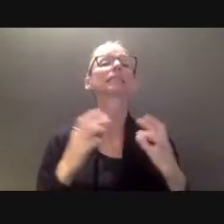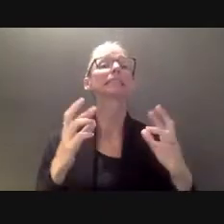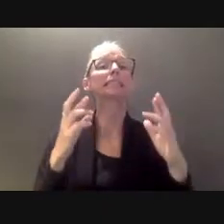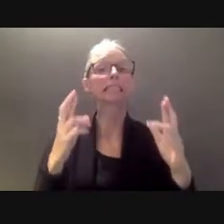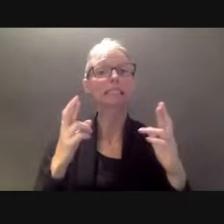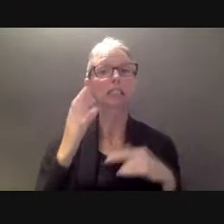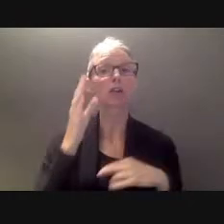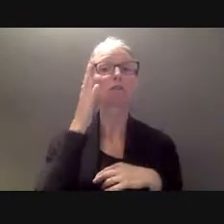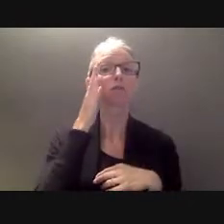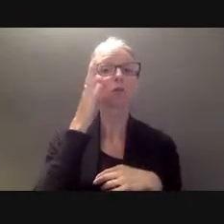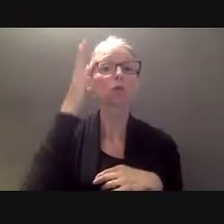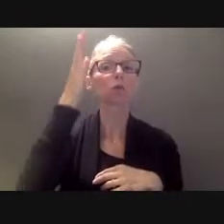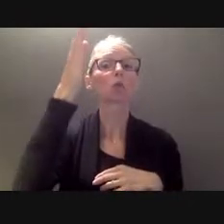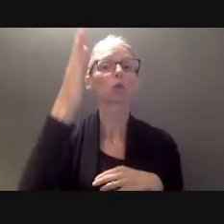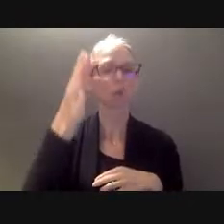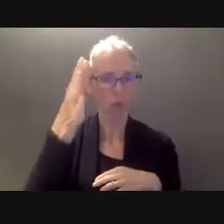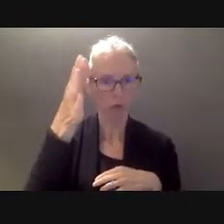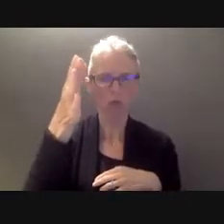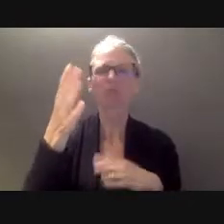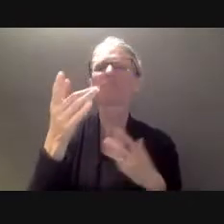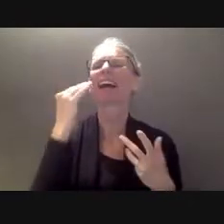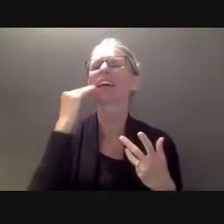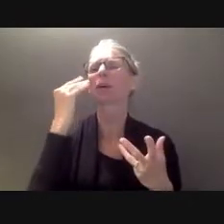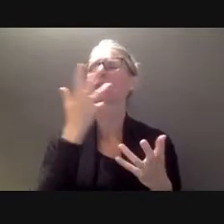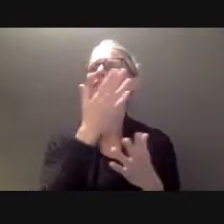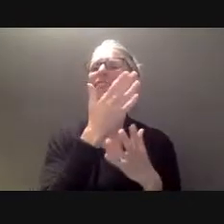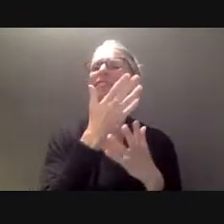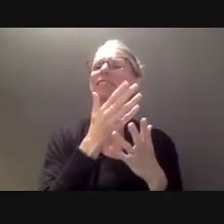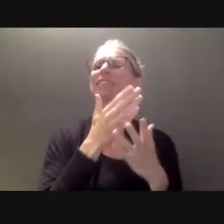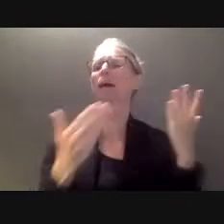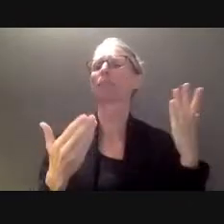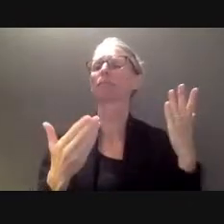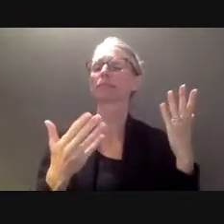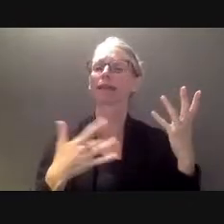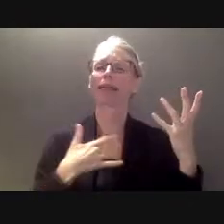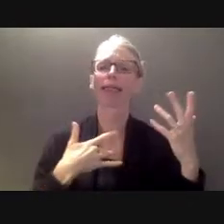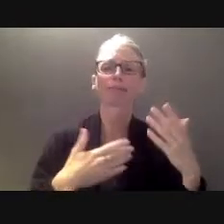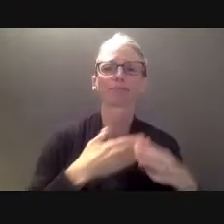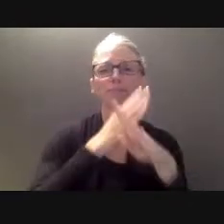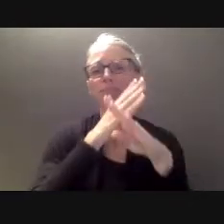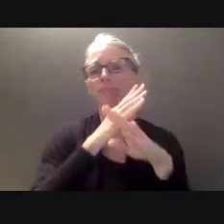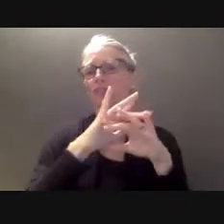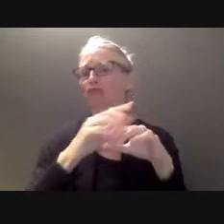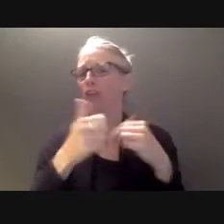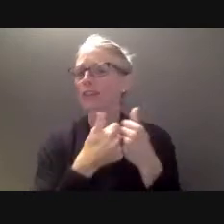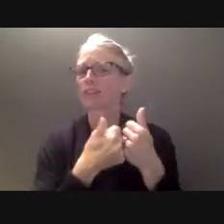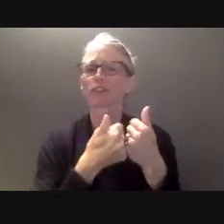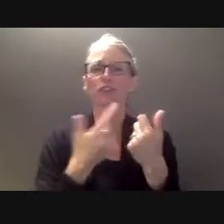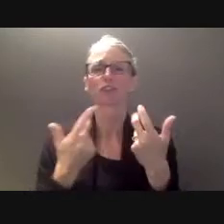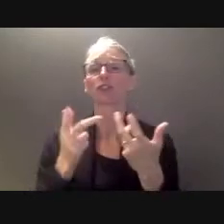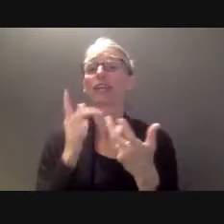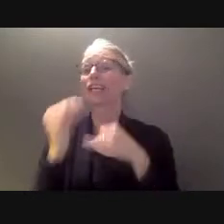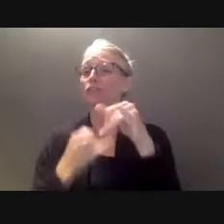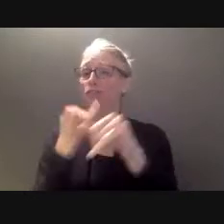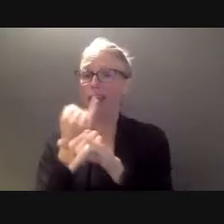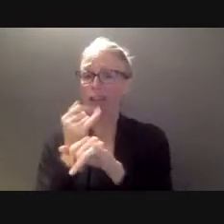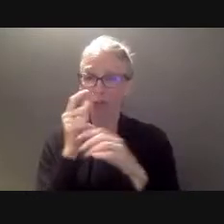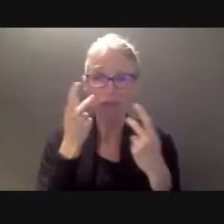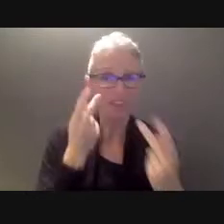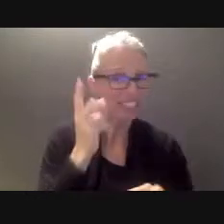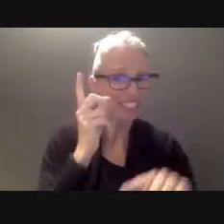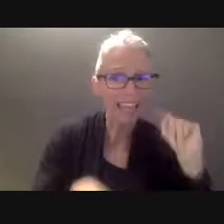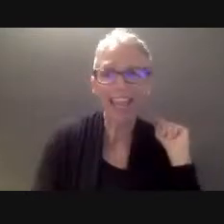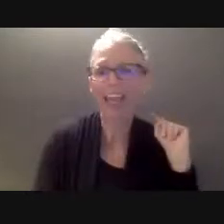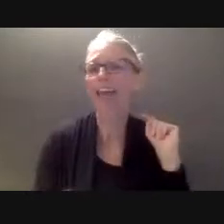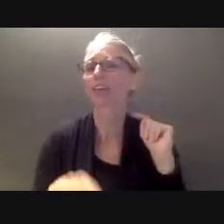kind of fill in those gaps with making sure that rentals are available to people out of state or internationally as well. Because like